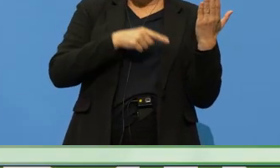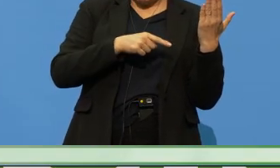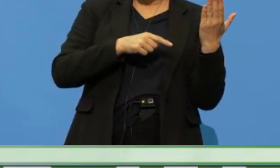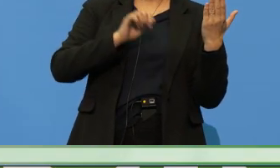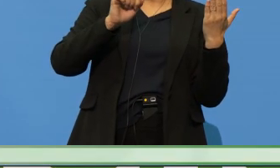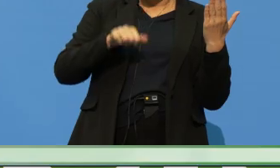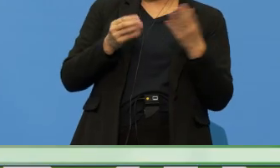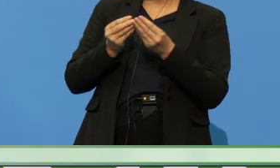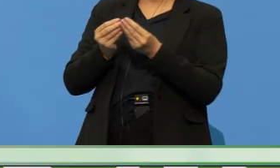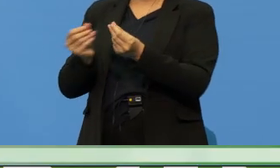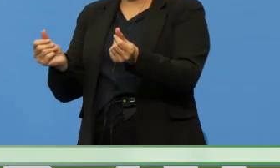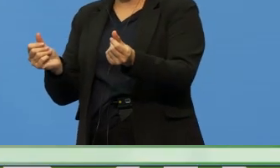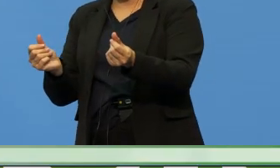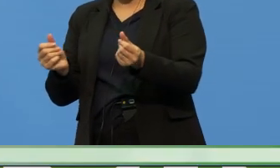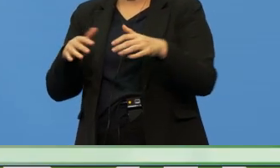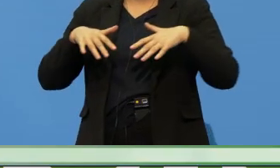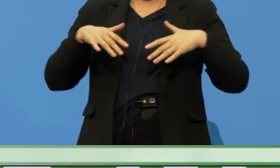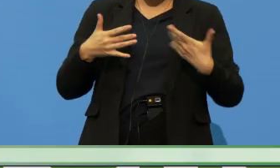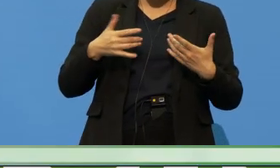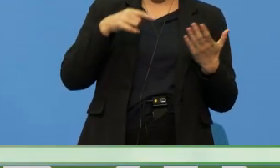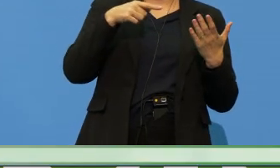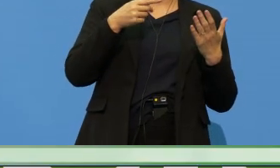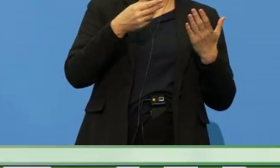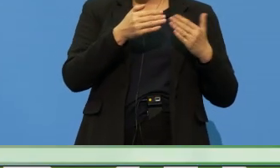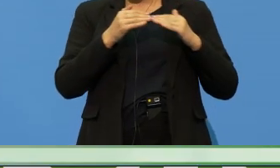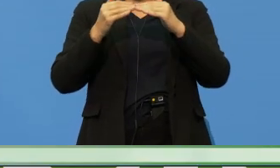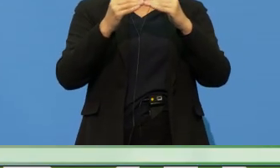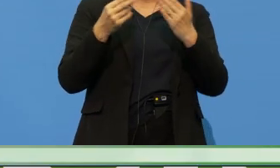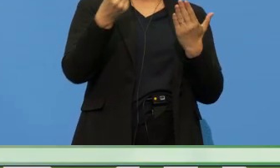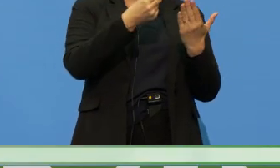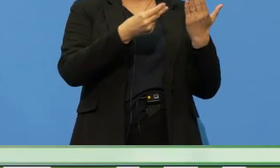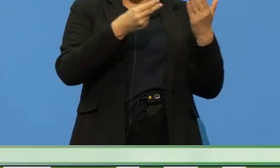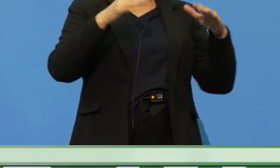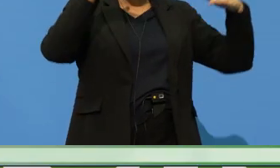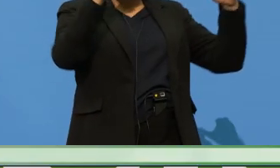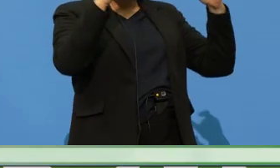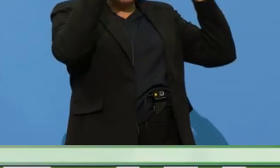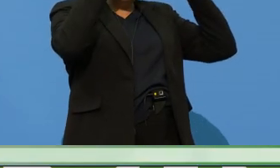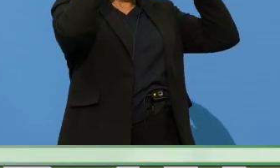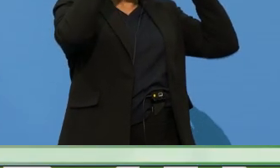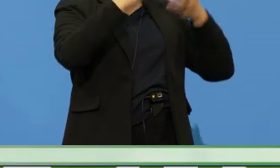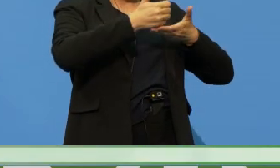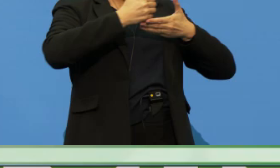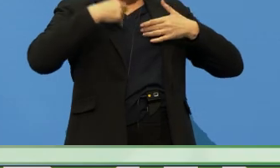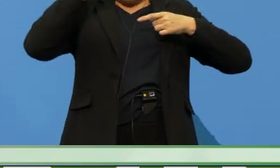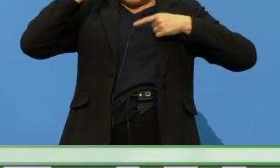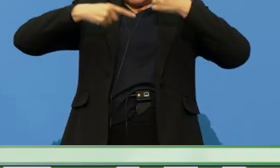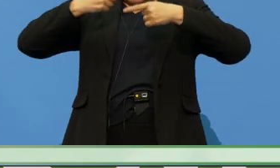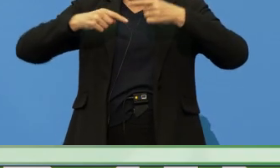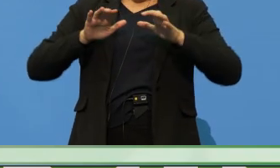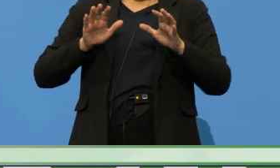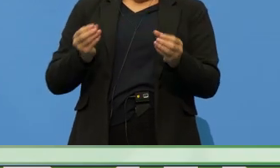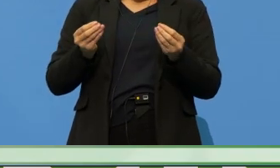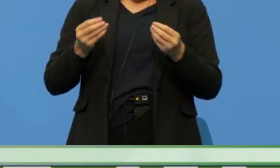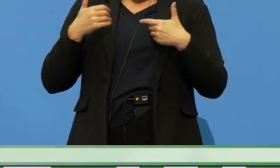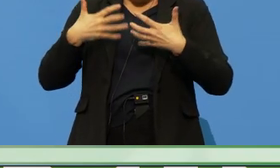process tool and an overall value on which a project is based. with the aim of changing